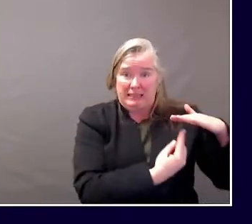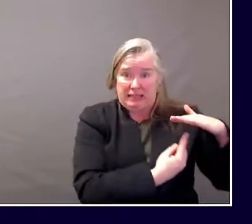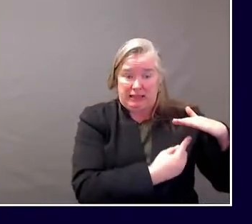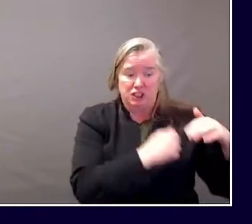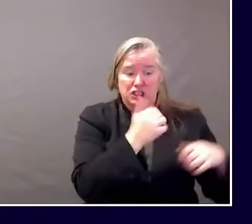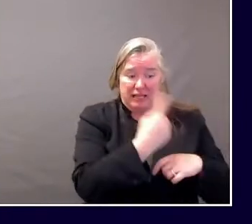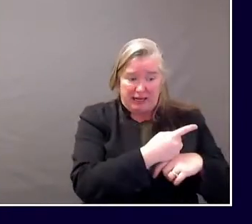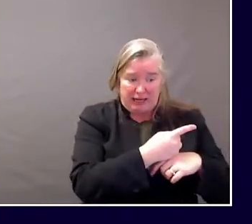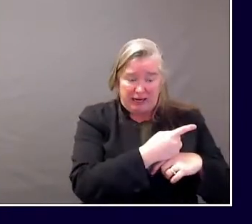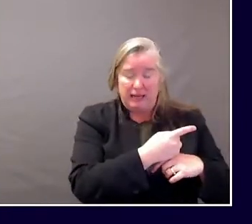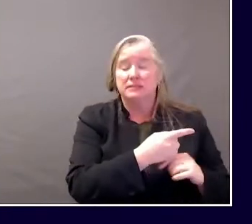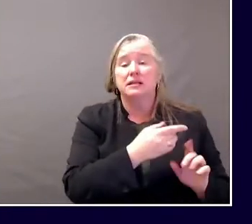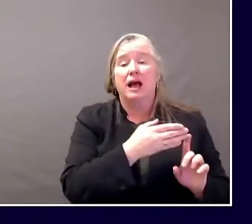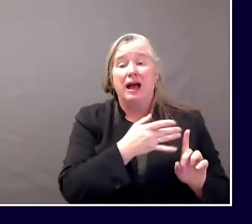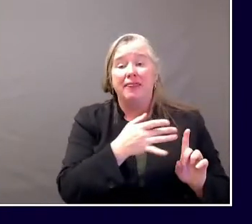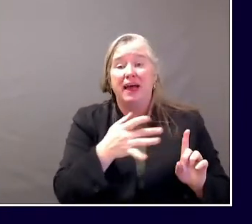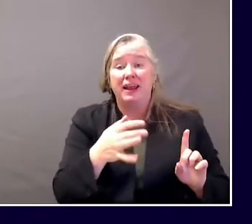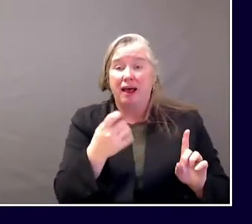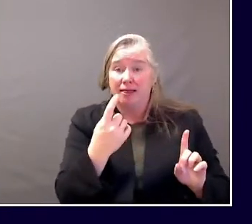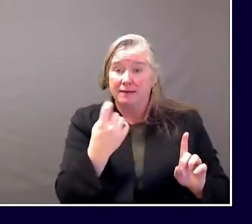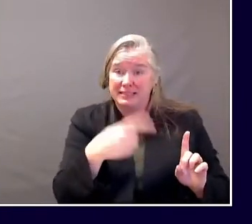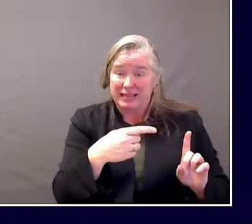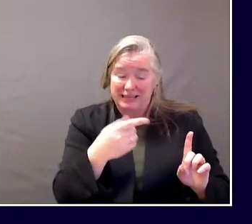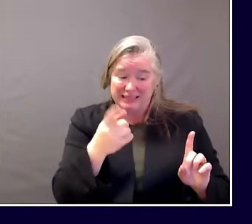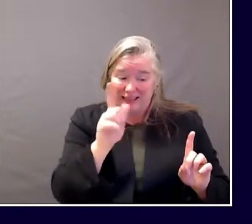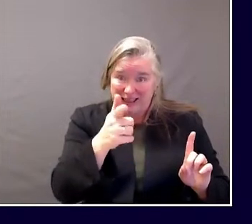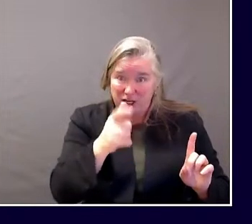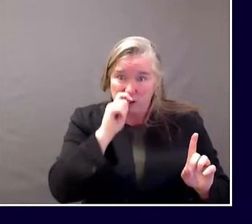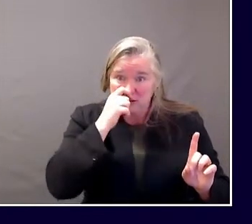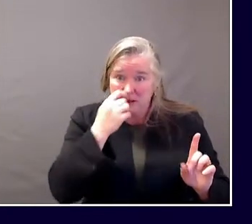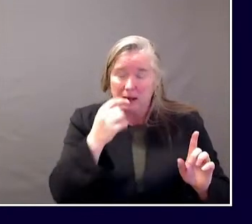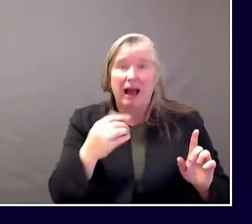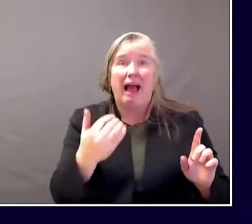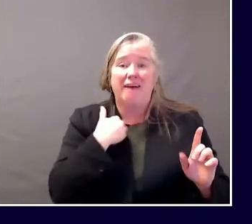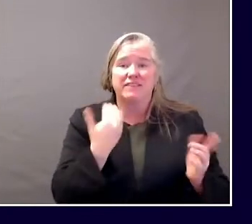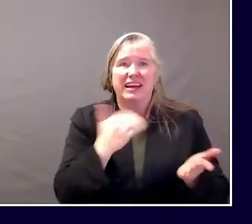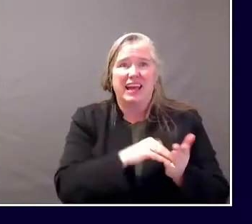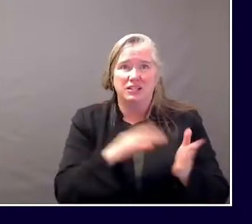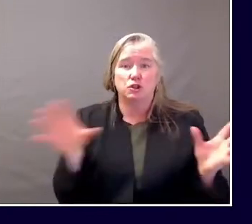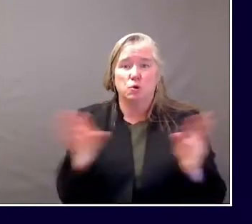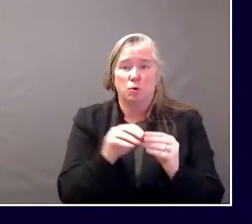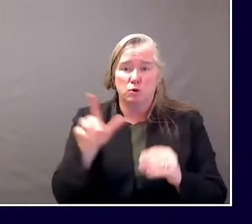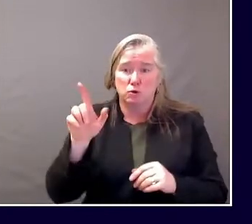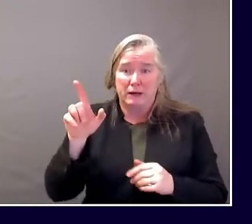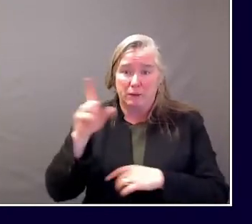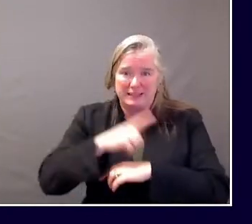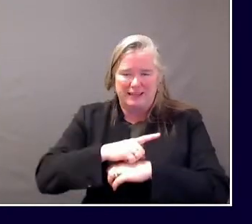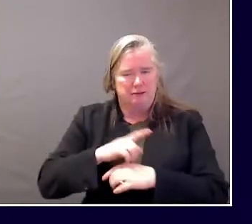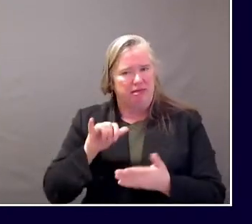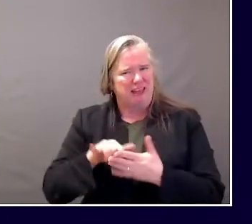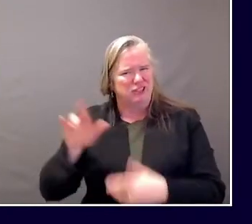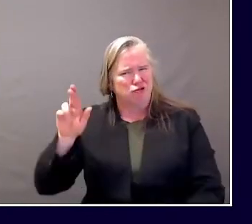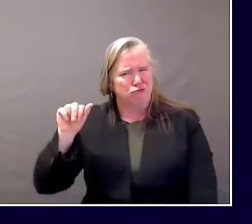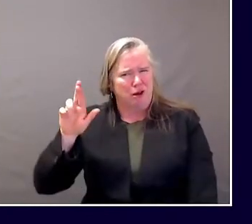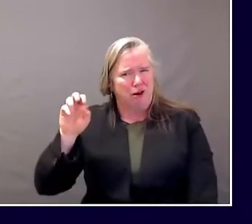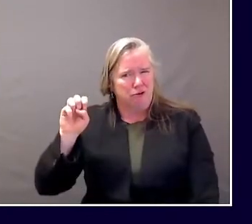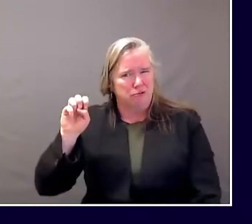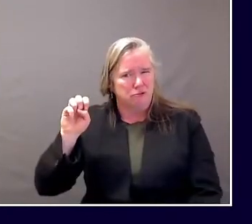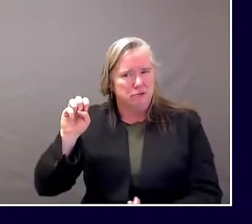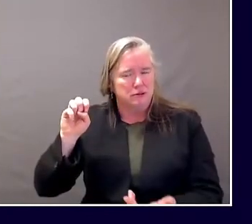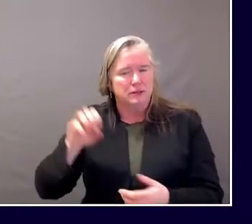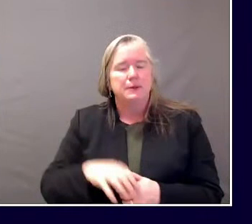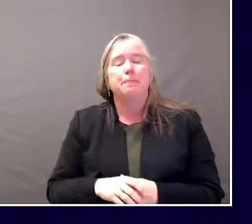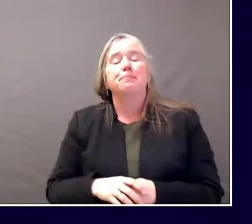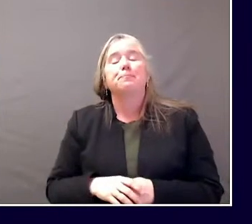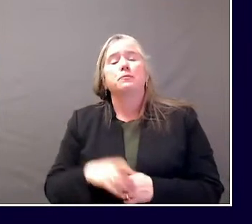Those are very rare, very, very rare. It's definitely not into the 90-day period. The reason that there is this